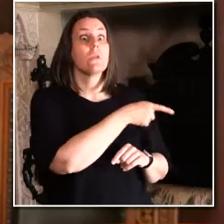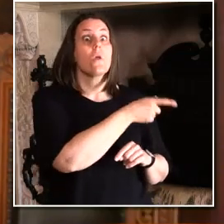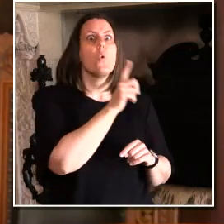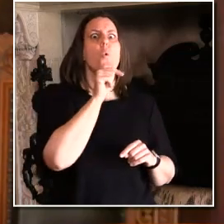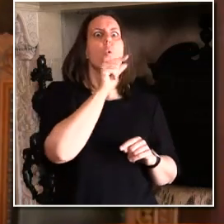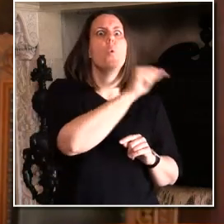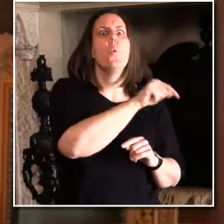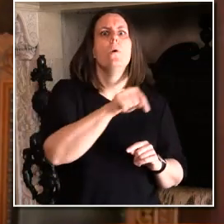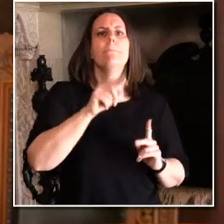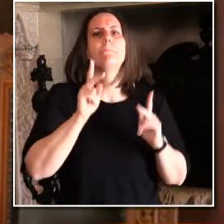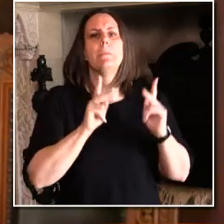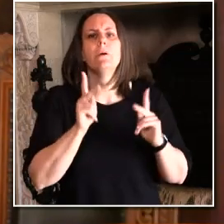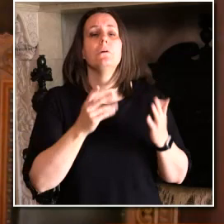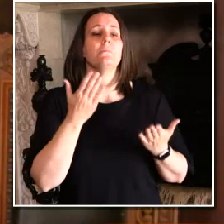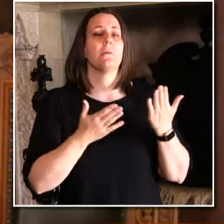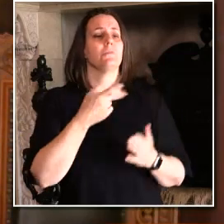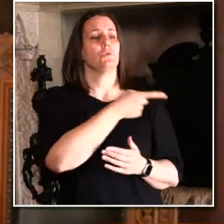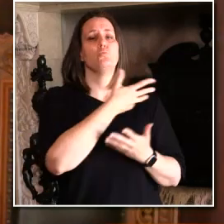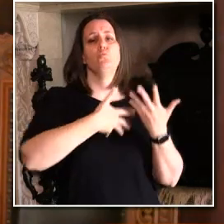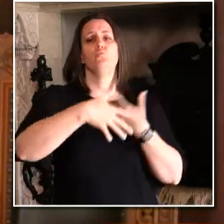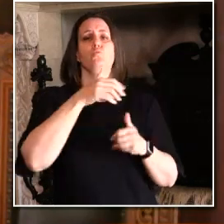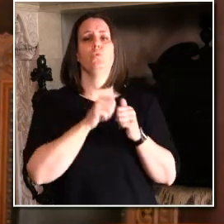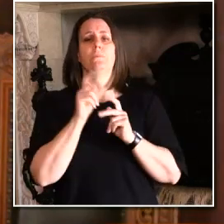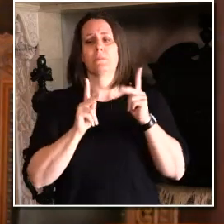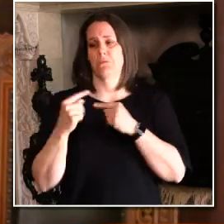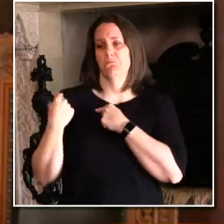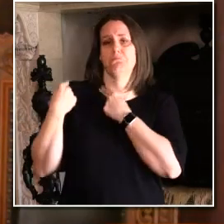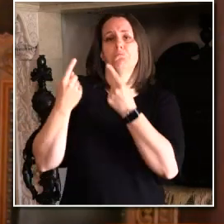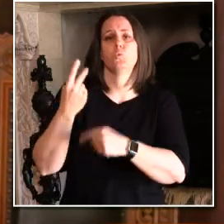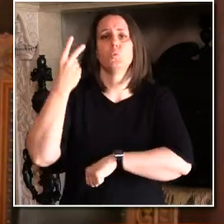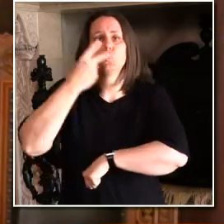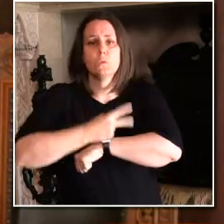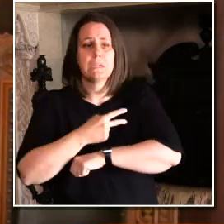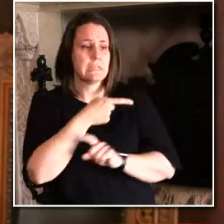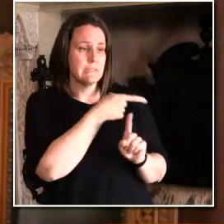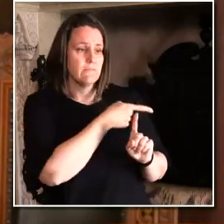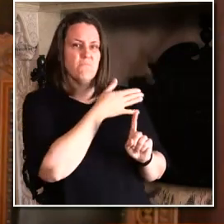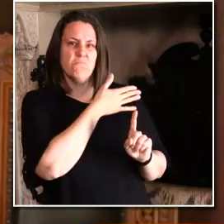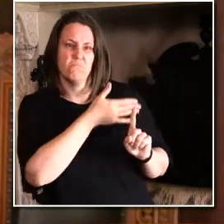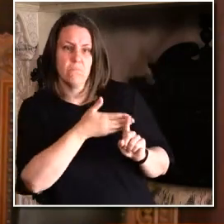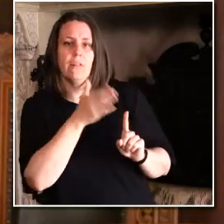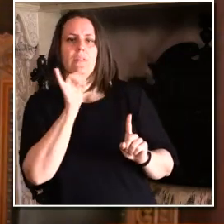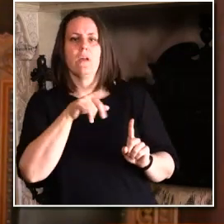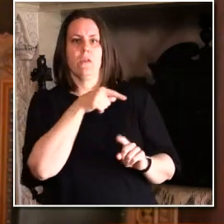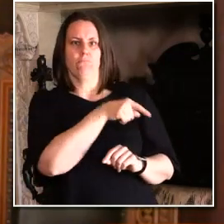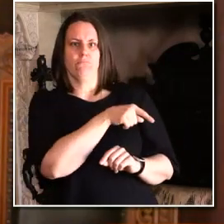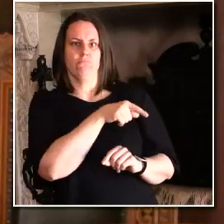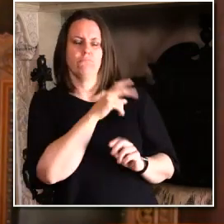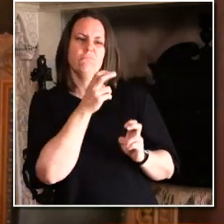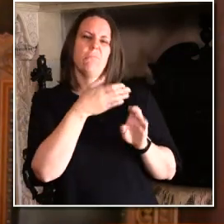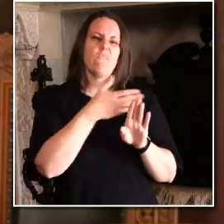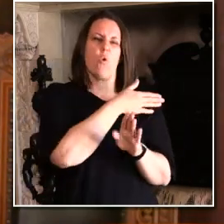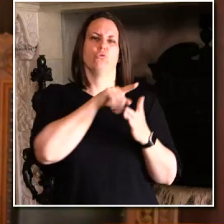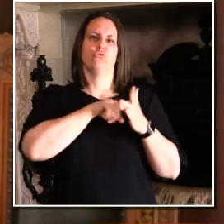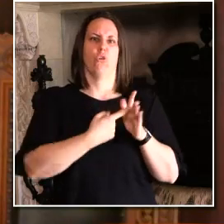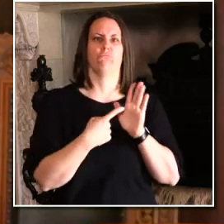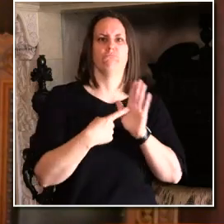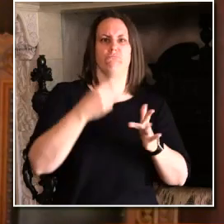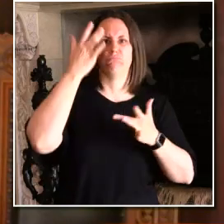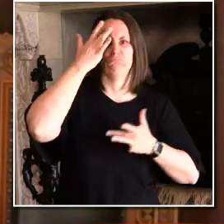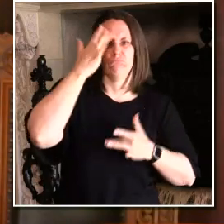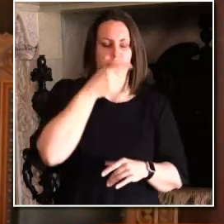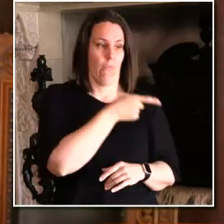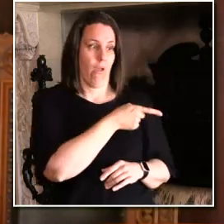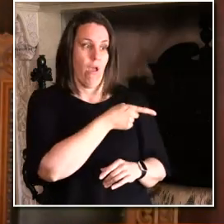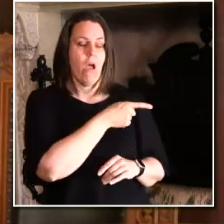before they were ill and up until the last point where they were sort of out in the world where they might have had contacts. And we've been doing this